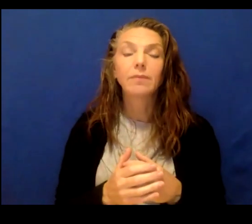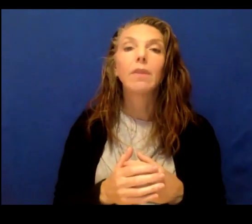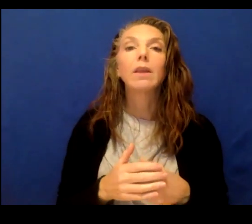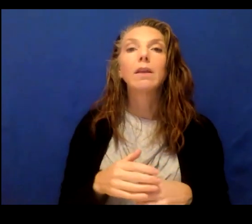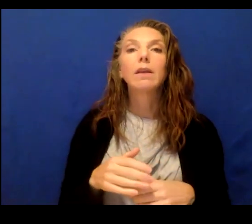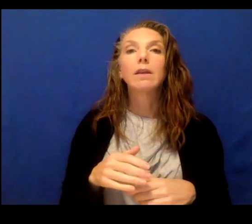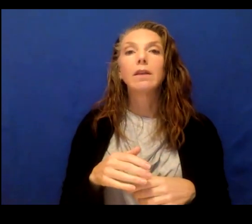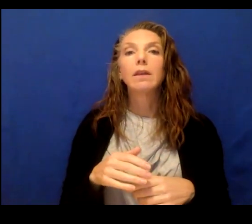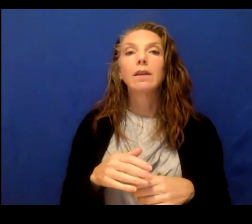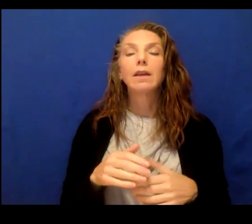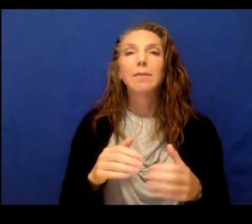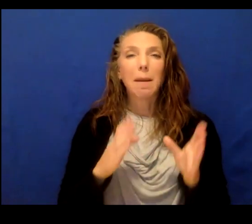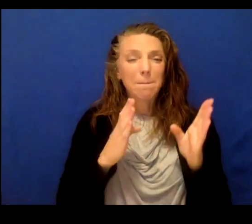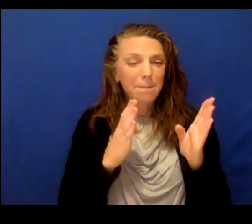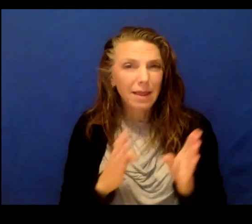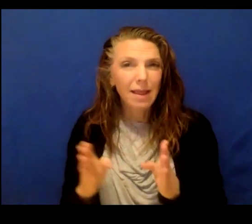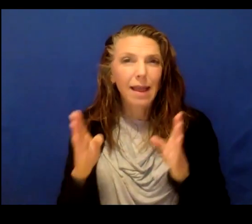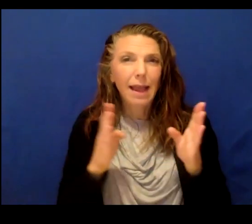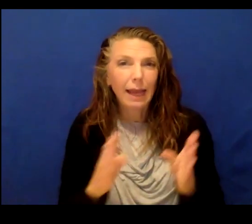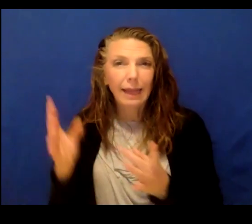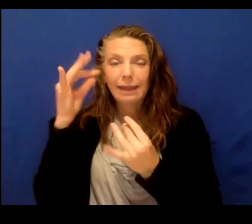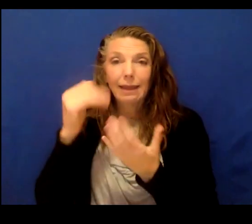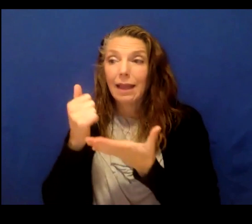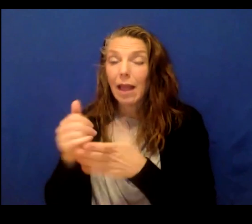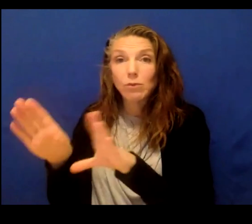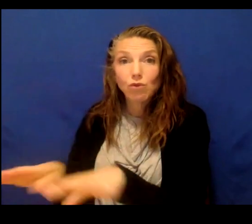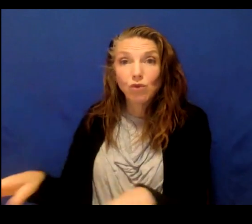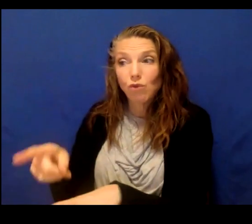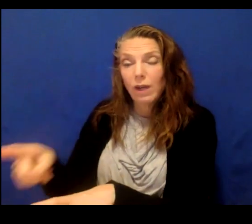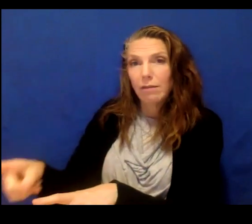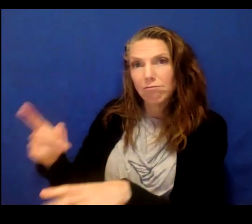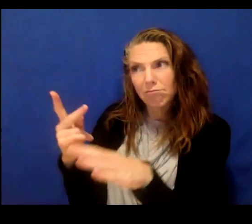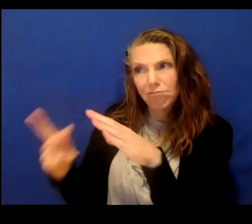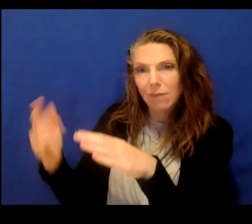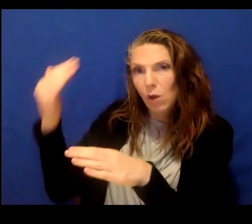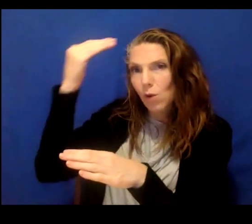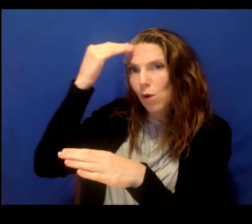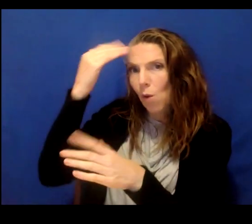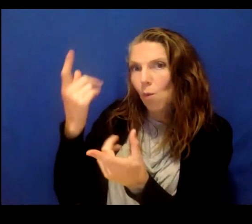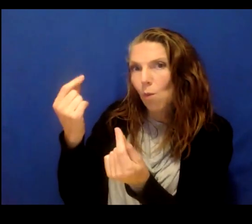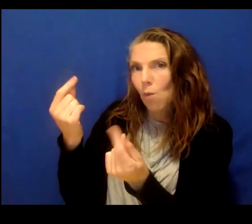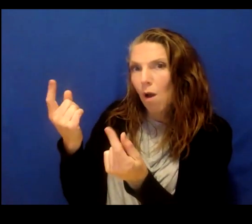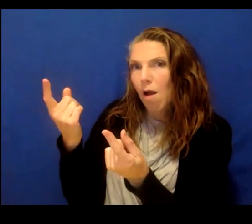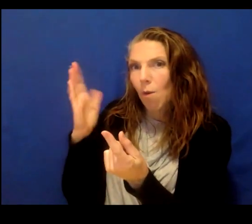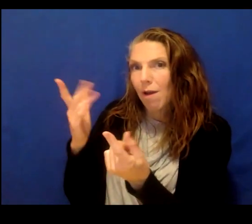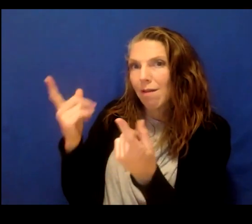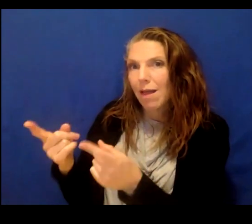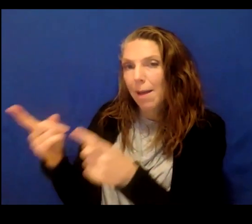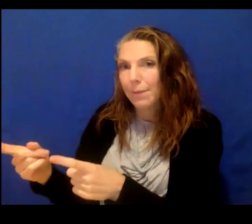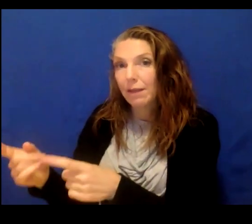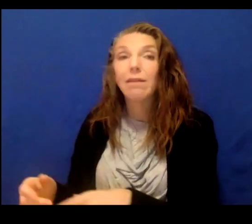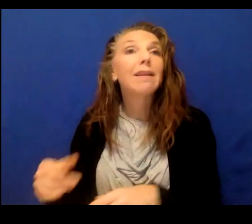this way of planning and thinking about the day helps children know what's, they've agreed to, and